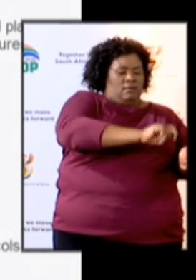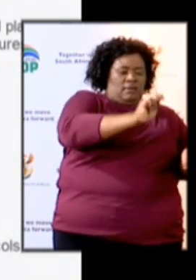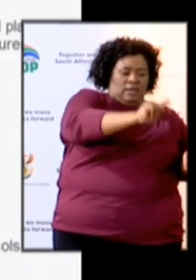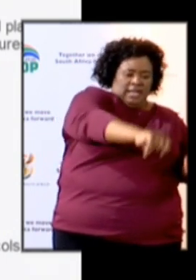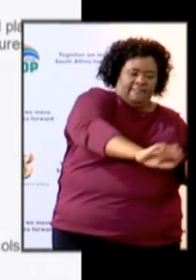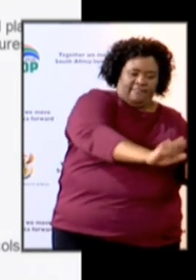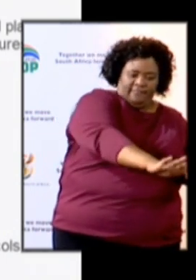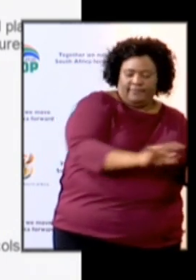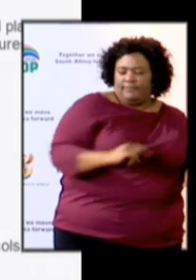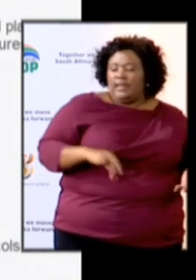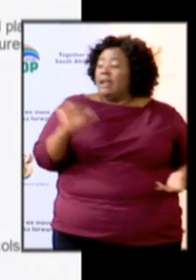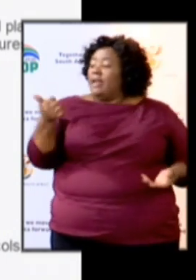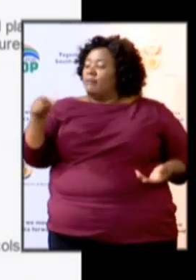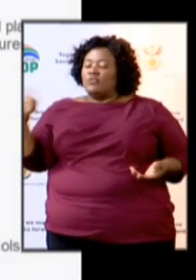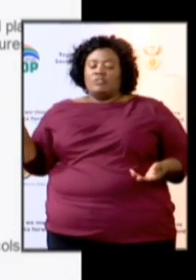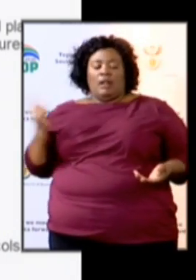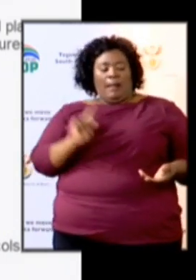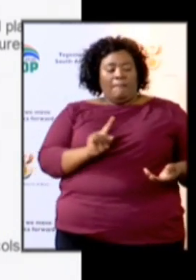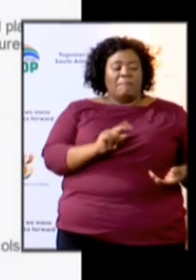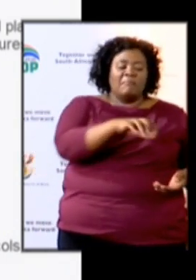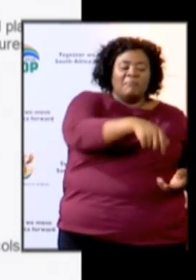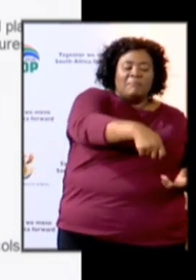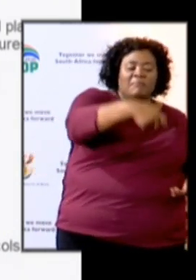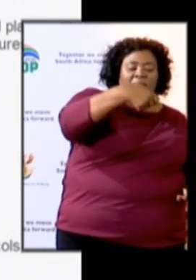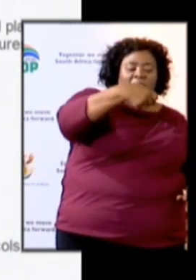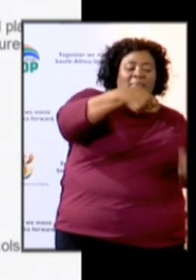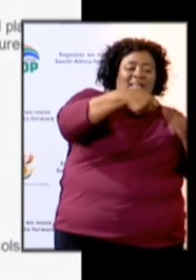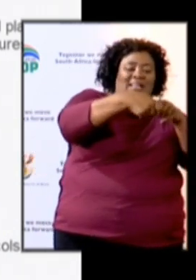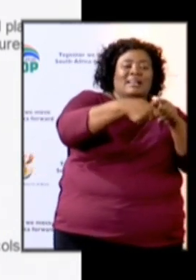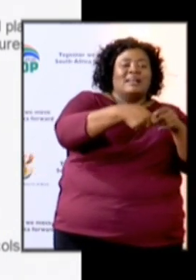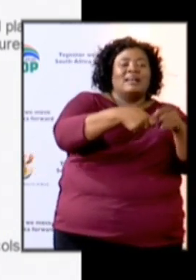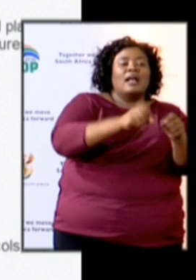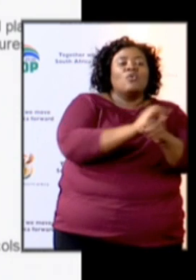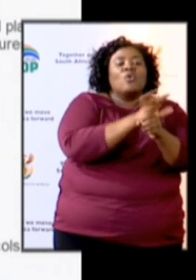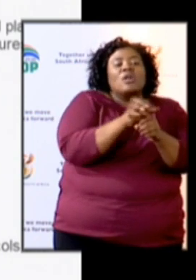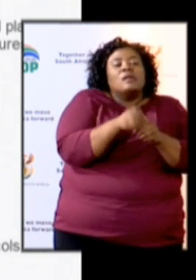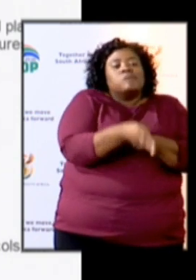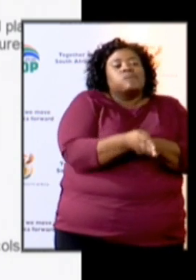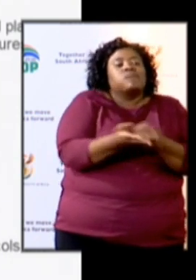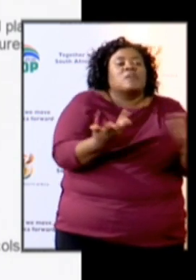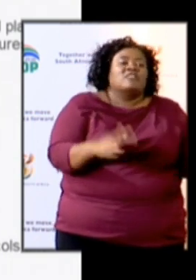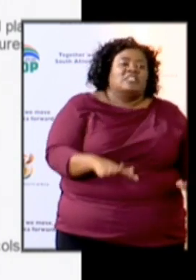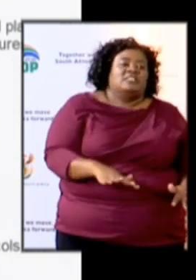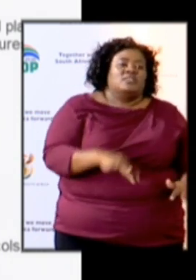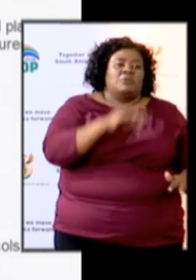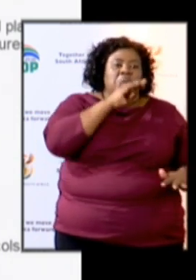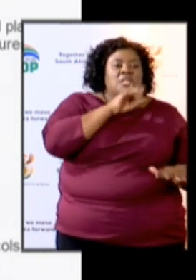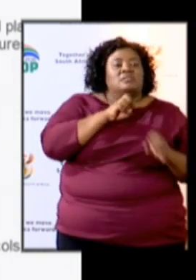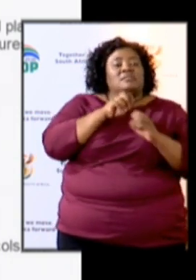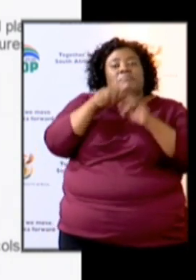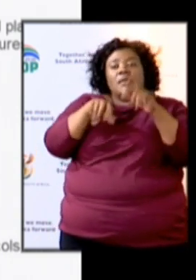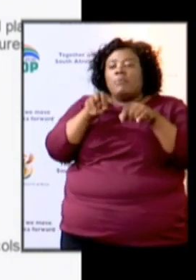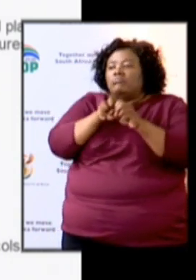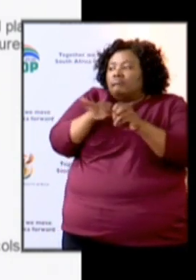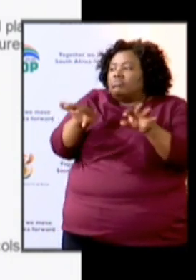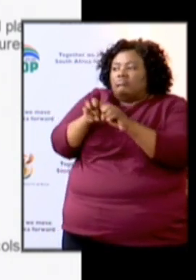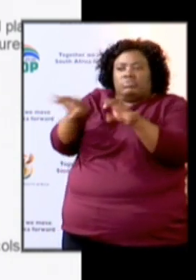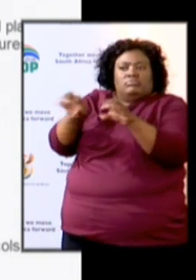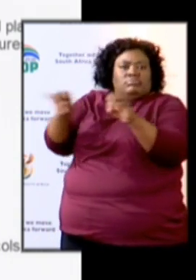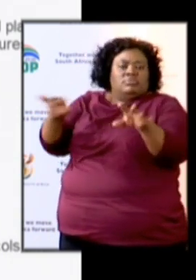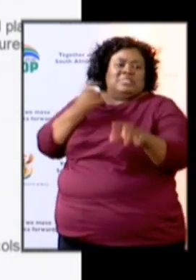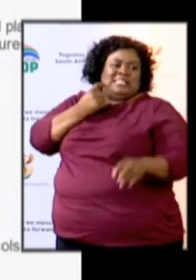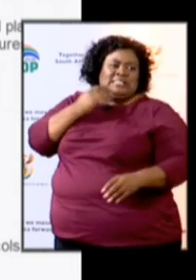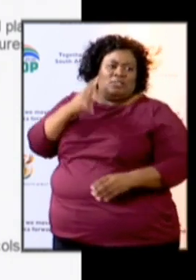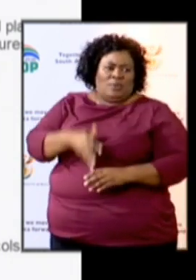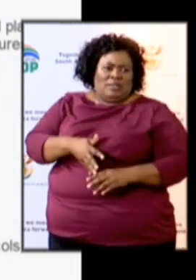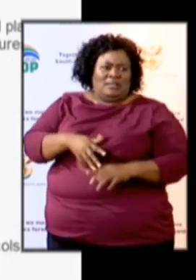it. So that's why sanitizing all the time is so important, wearing a mask is so important,